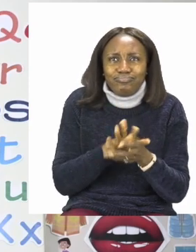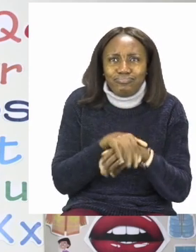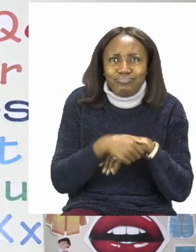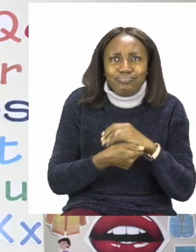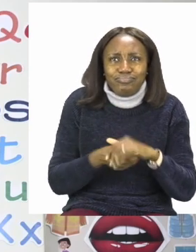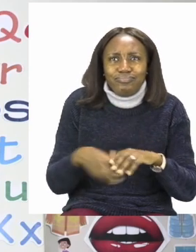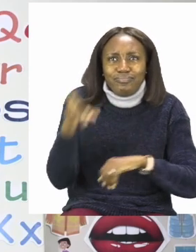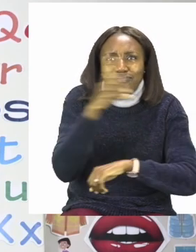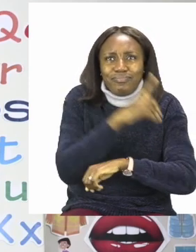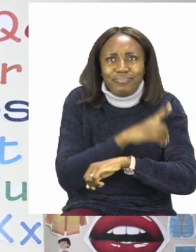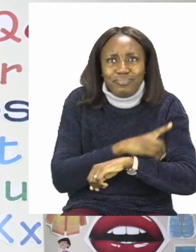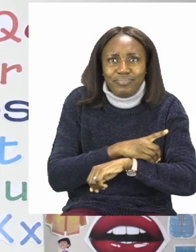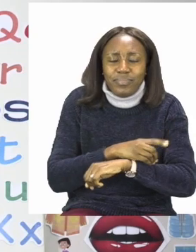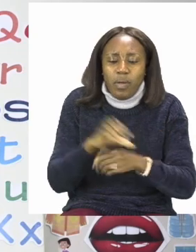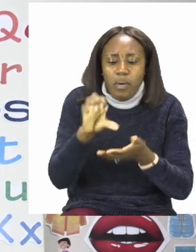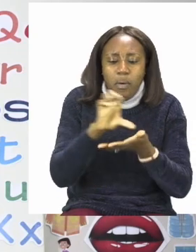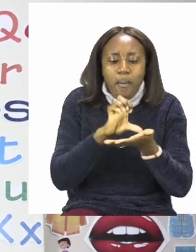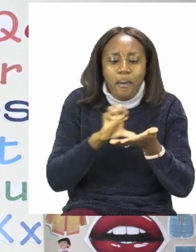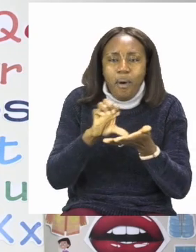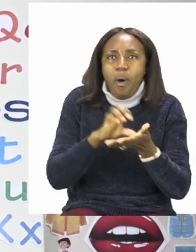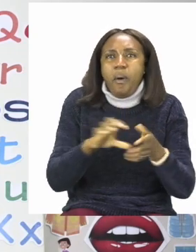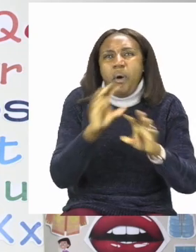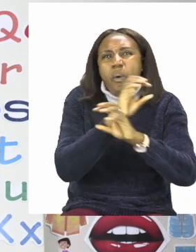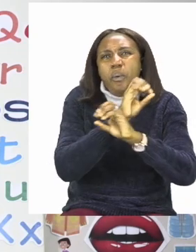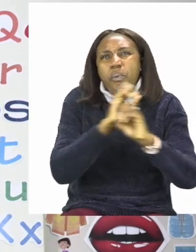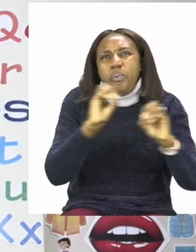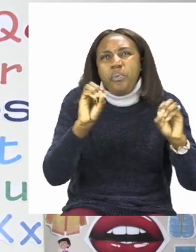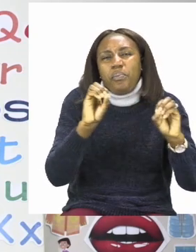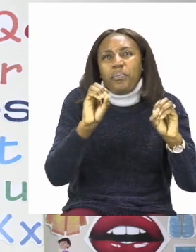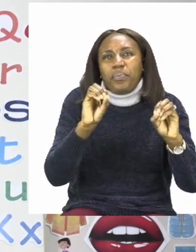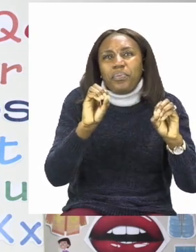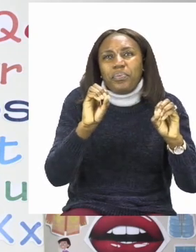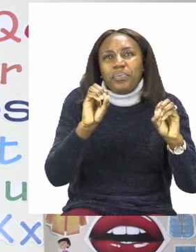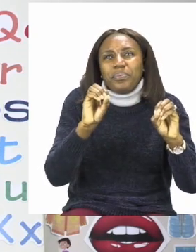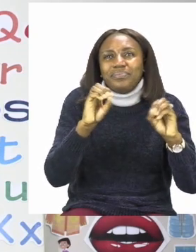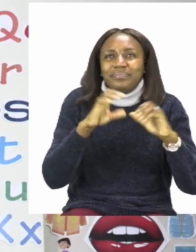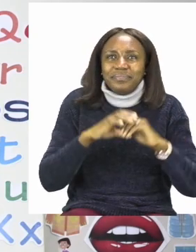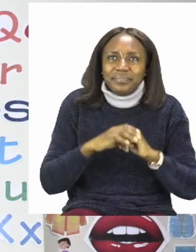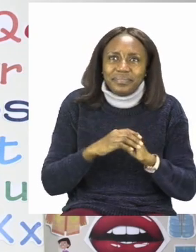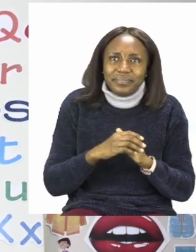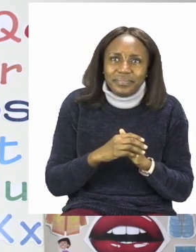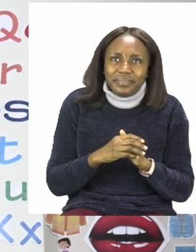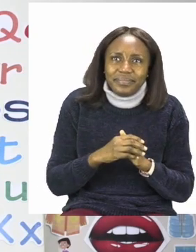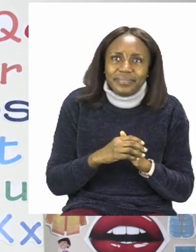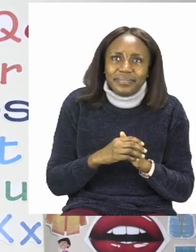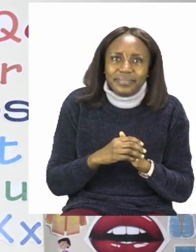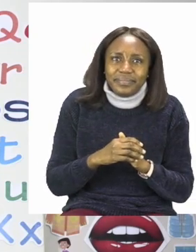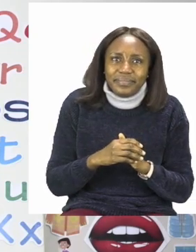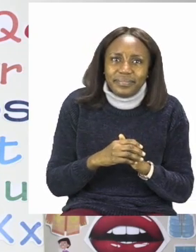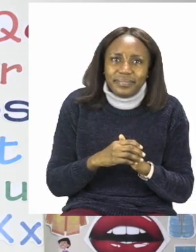Sanitize every day so the germs can stay